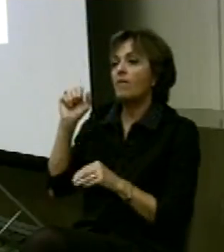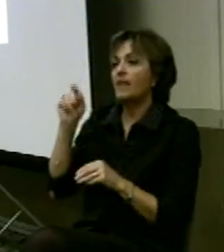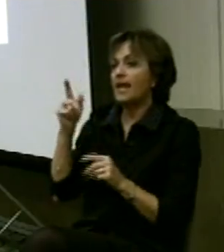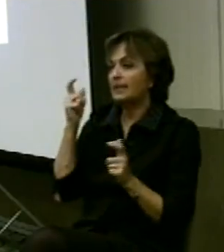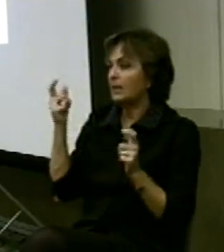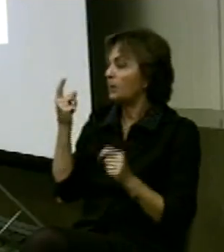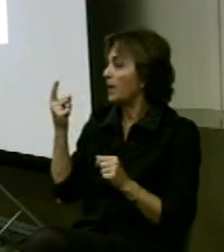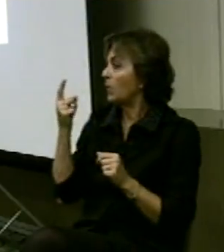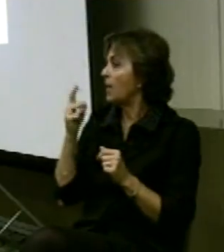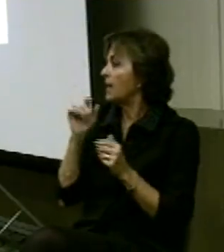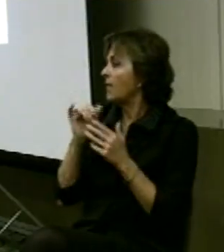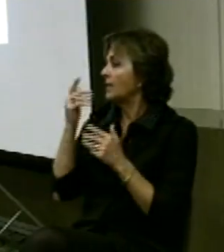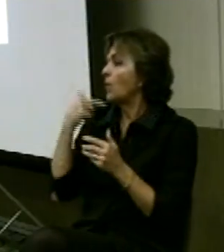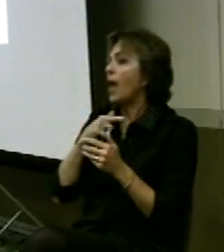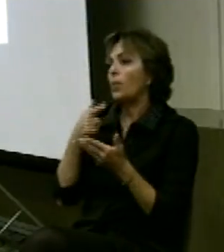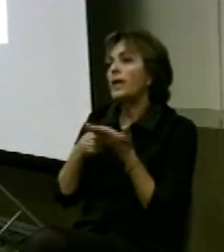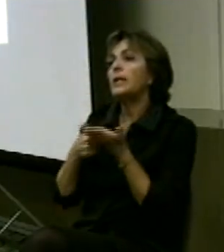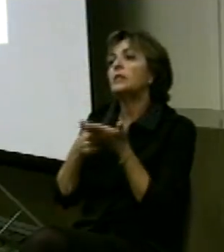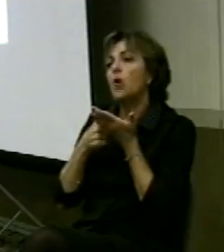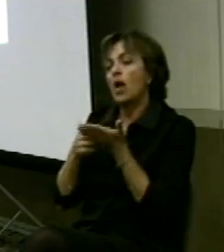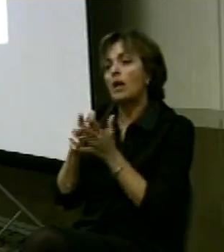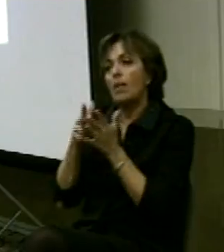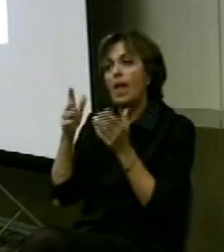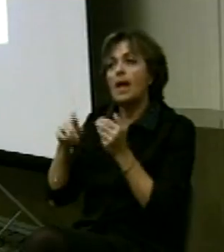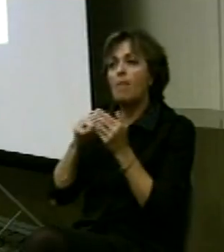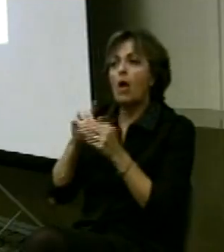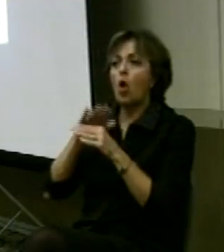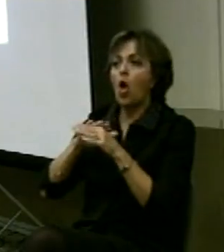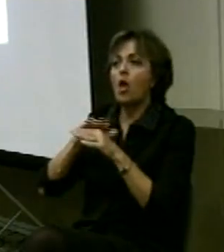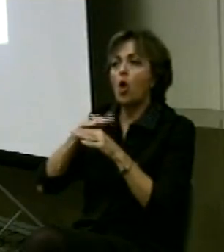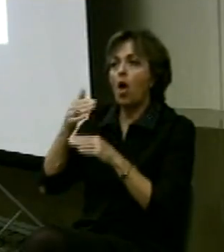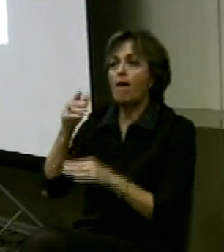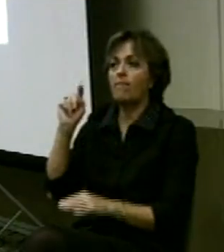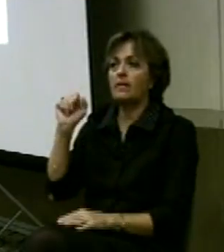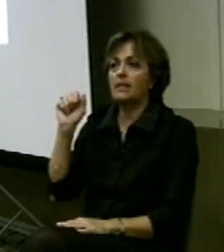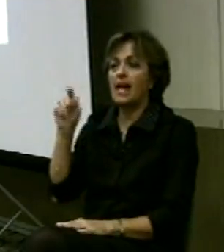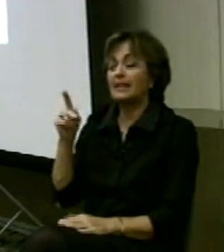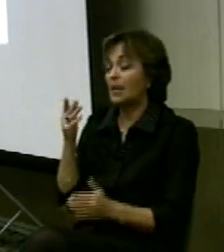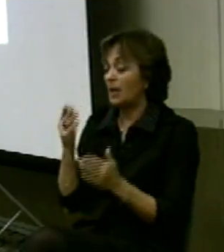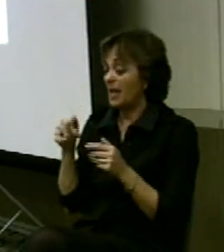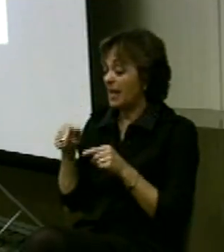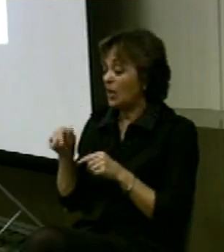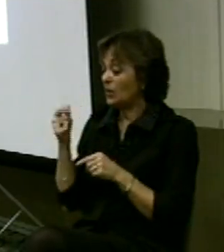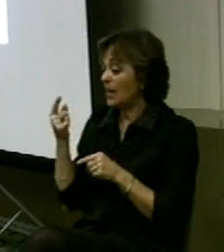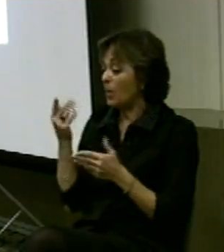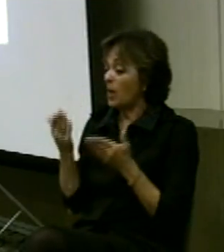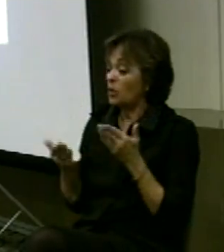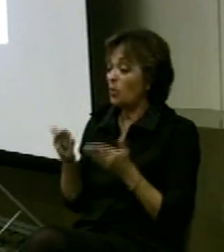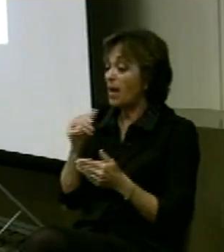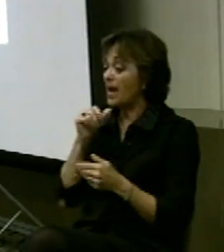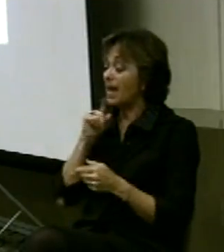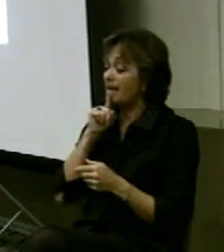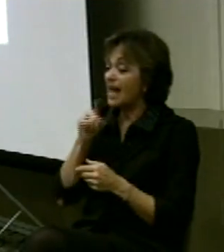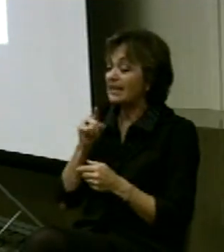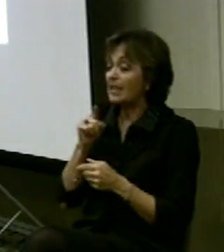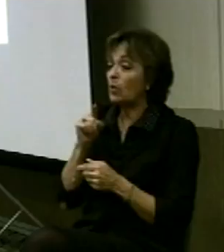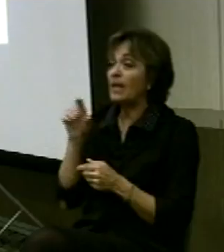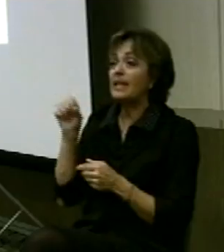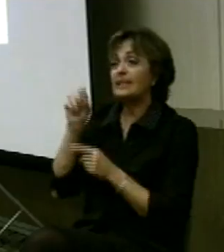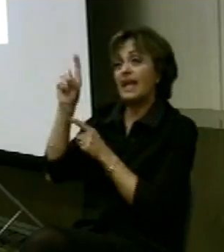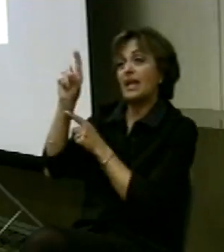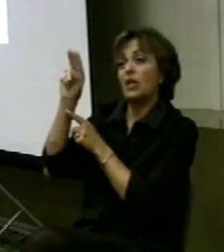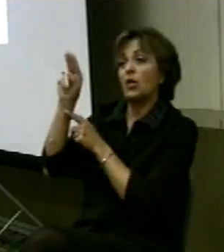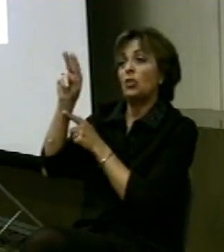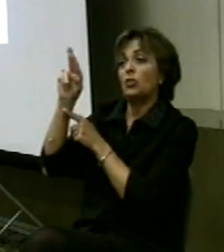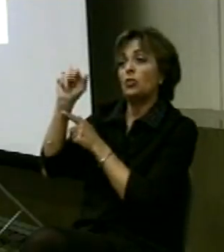why we spent a lot of time talking about on and off task. Here's another one where maybe you're not going to necessarily take duration data on it